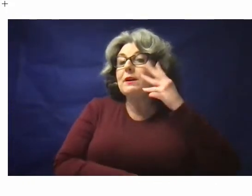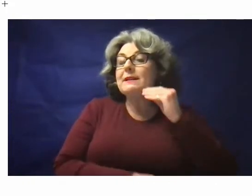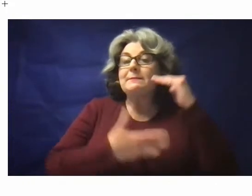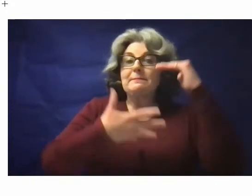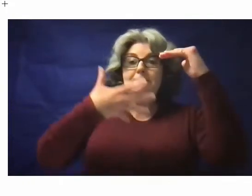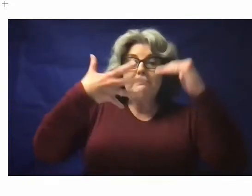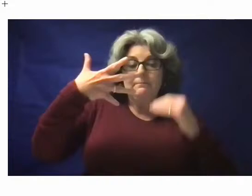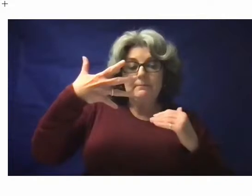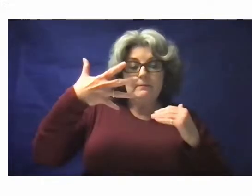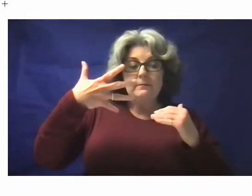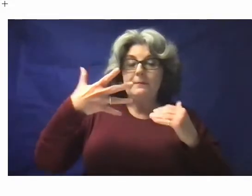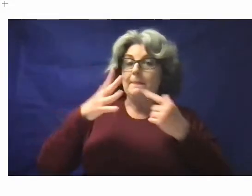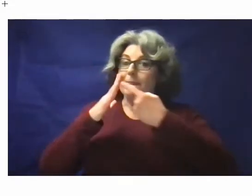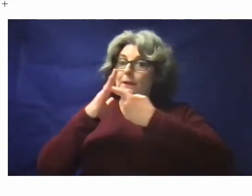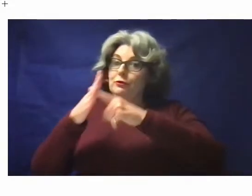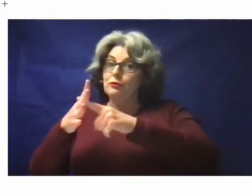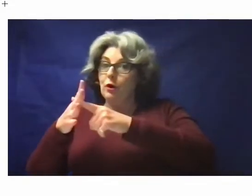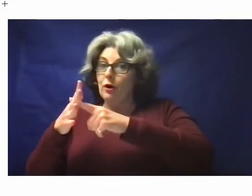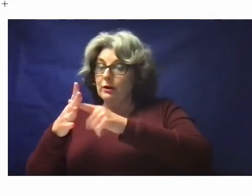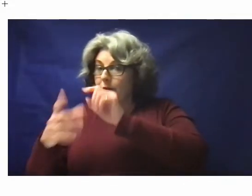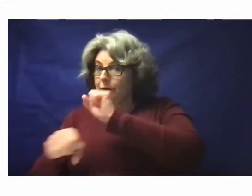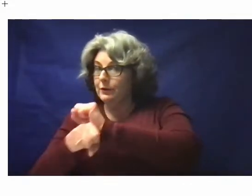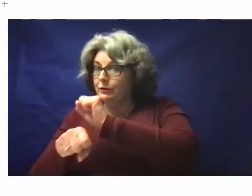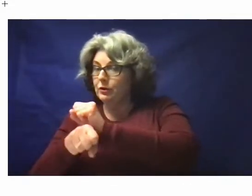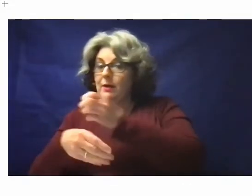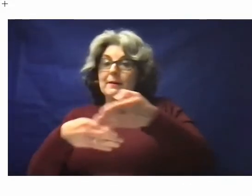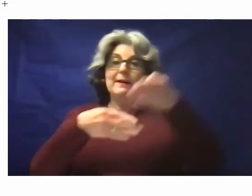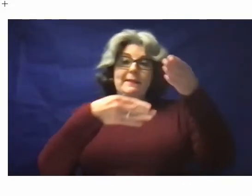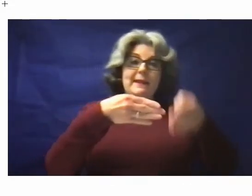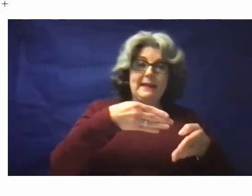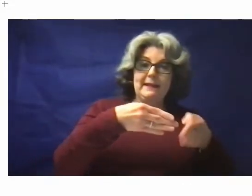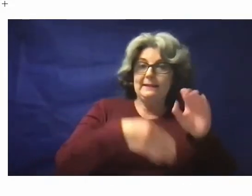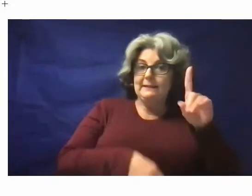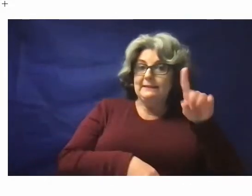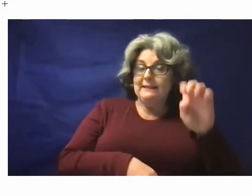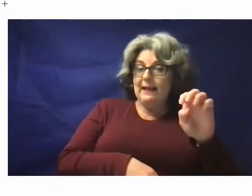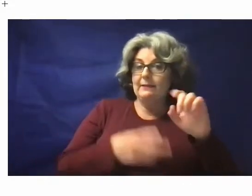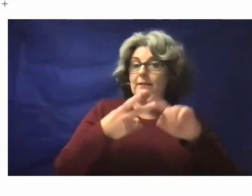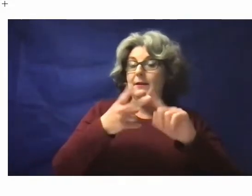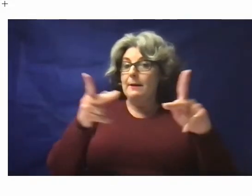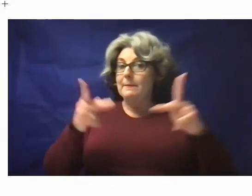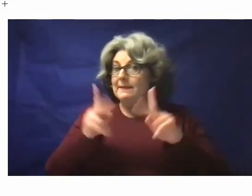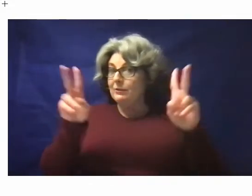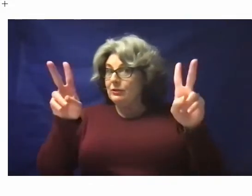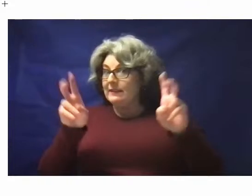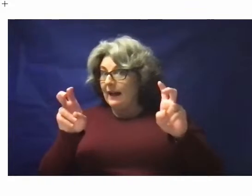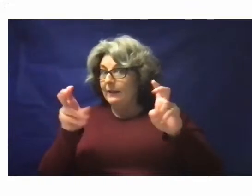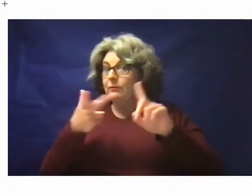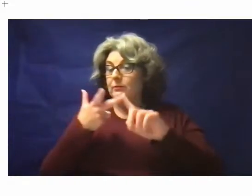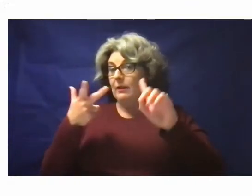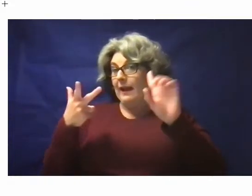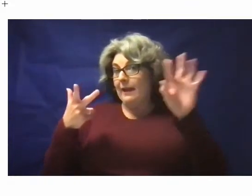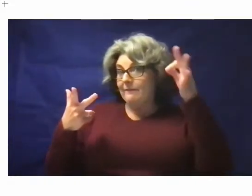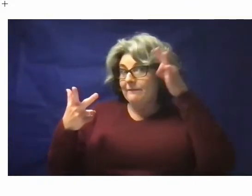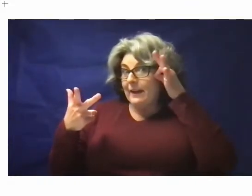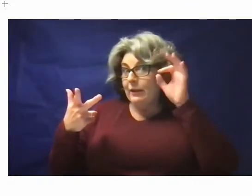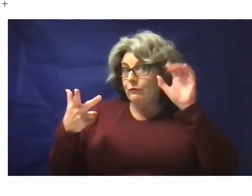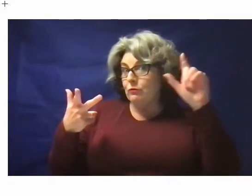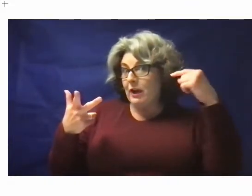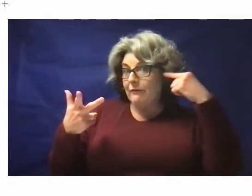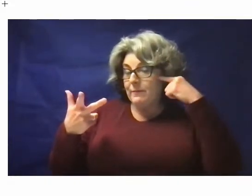identify the start and end dates, the title of the position, and if it was a position with the federal government, include